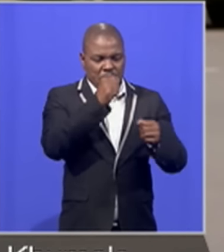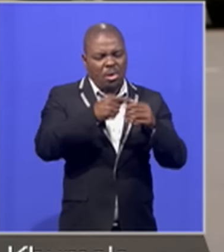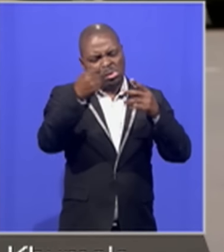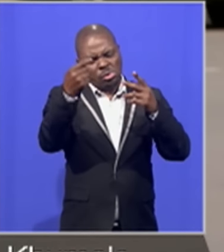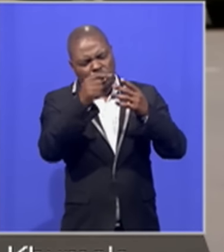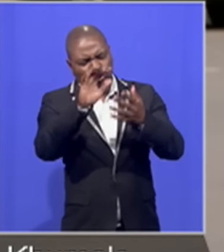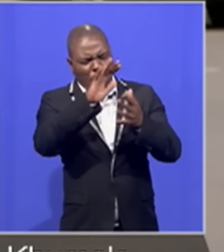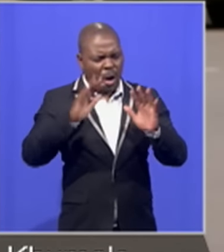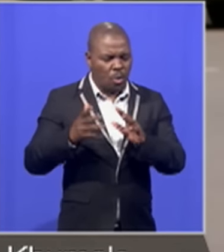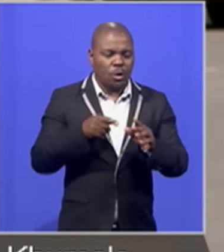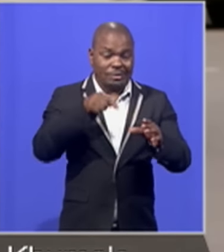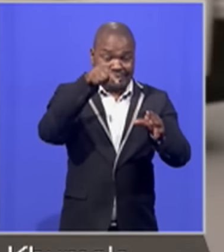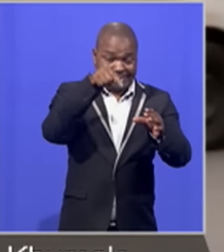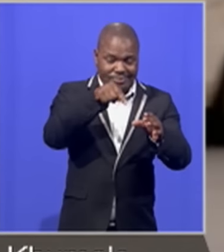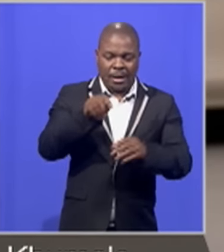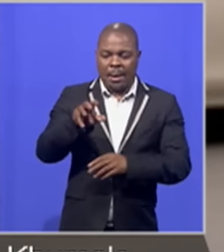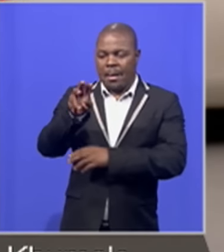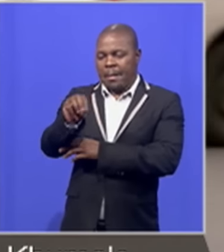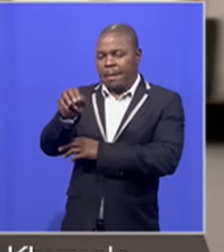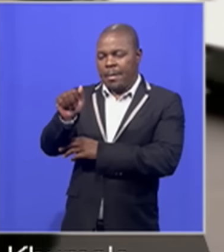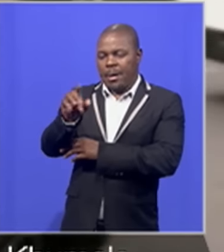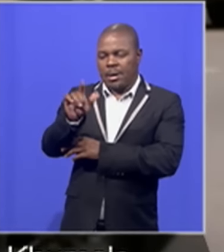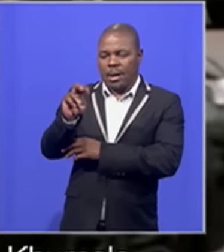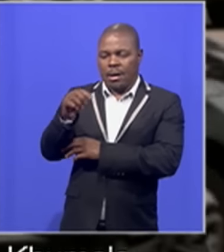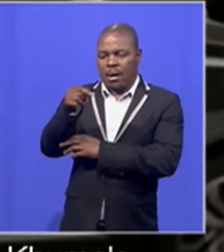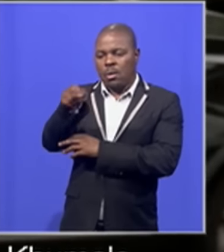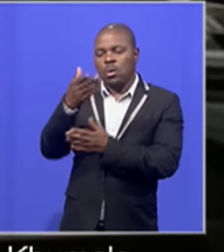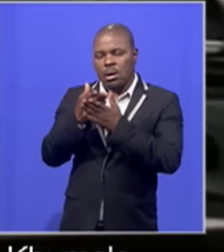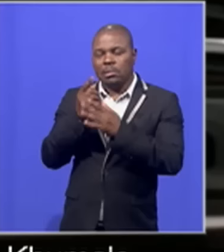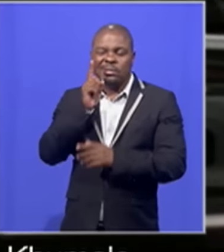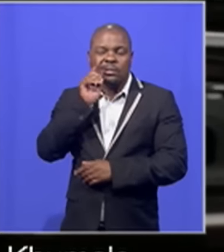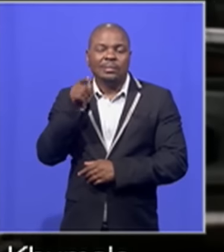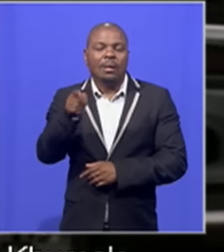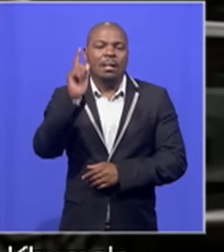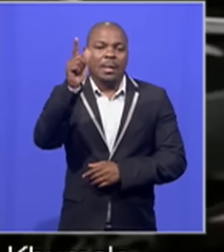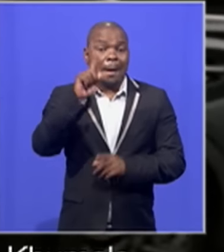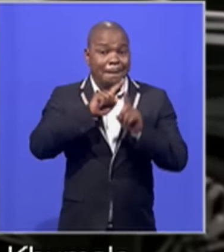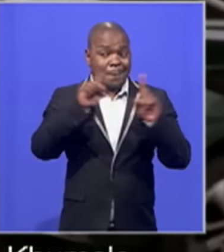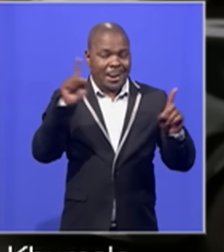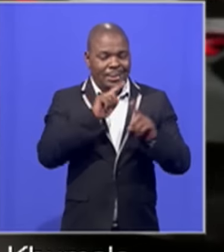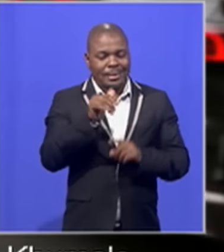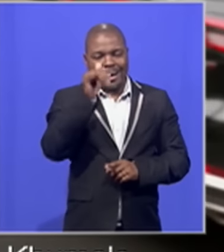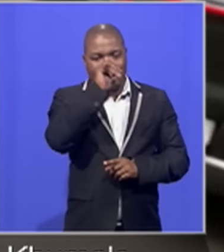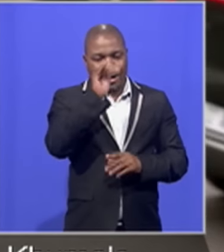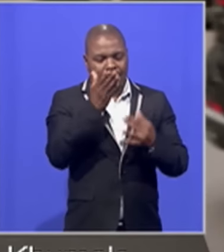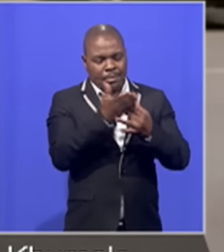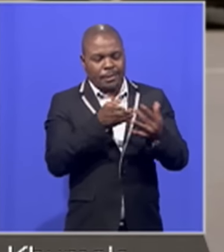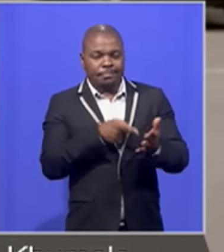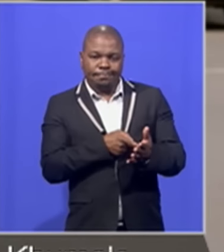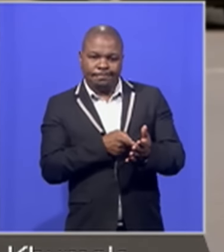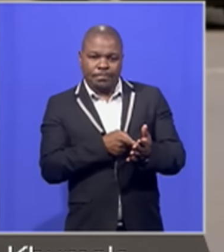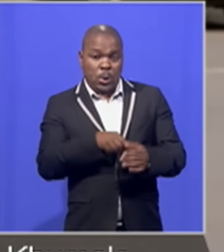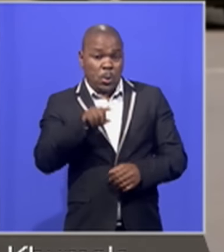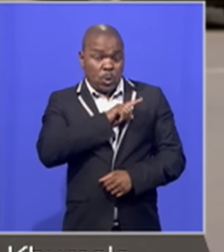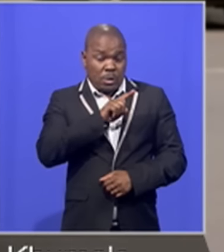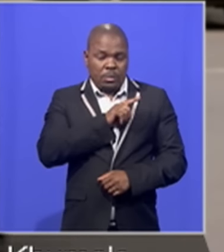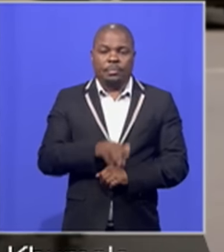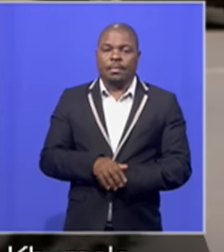matter in the Madlanga Commission. However, there is an urgency with the criminal offense that is committed, particularly because it's